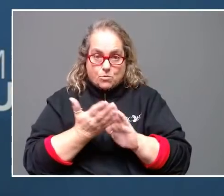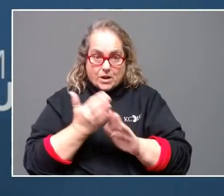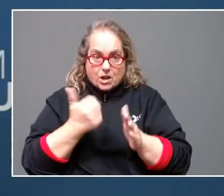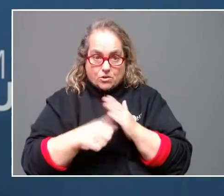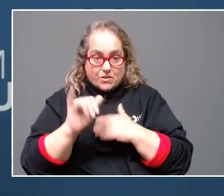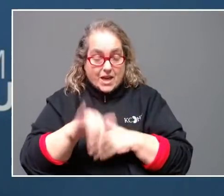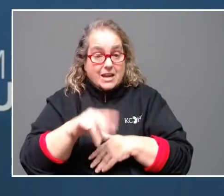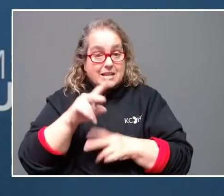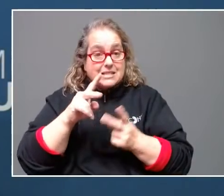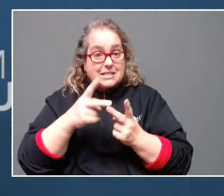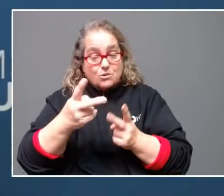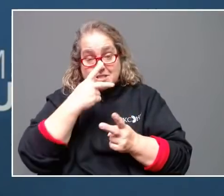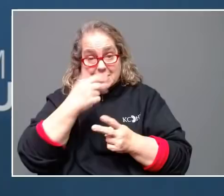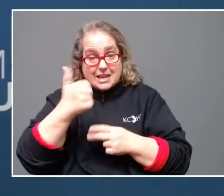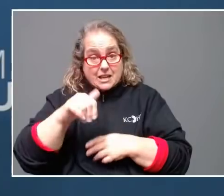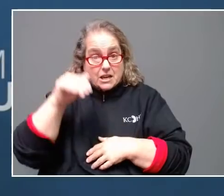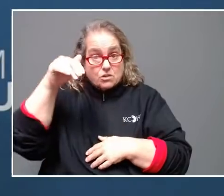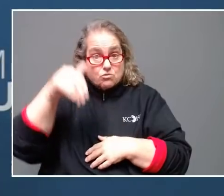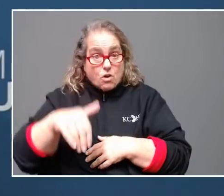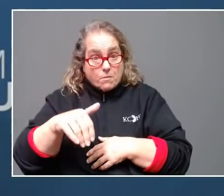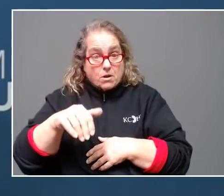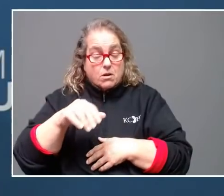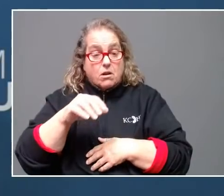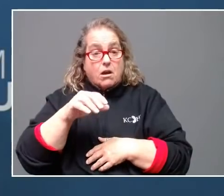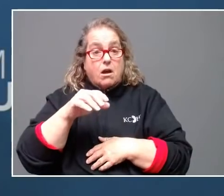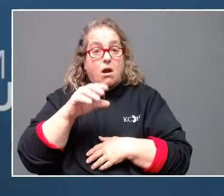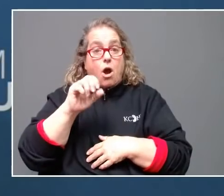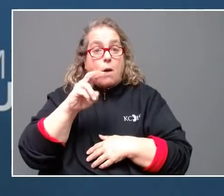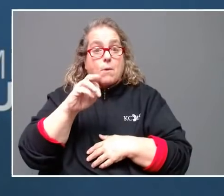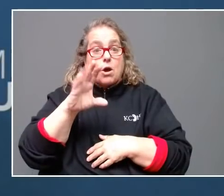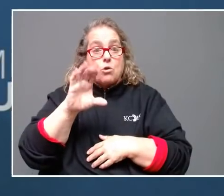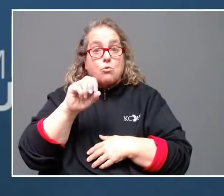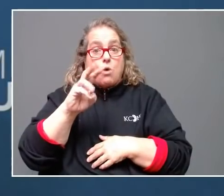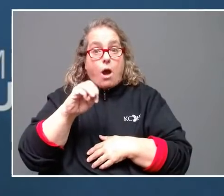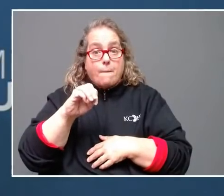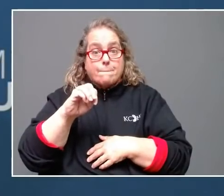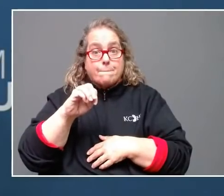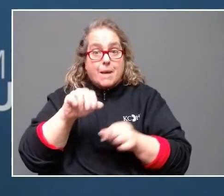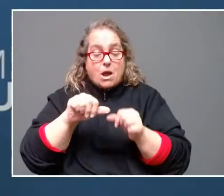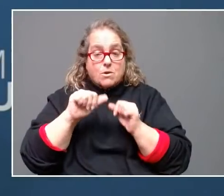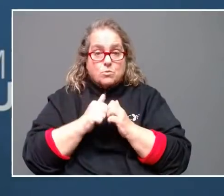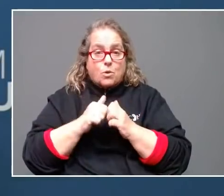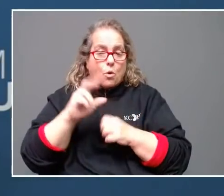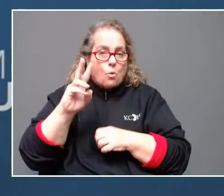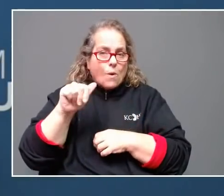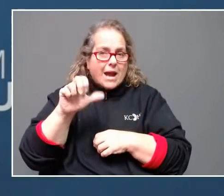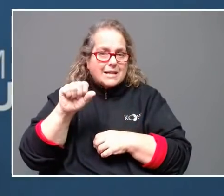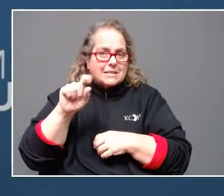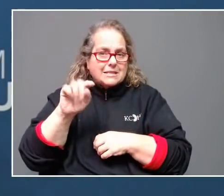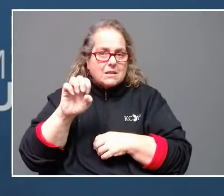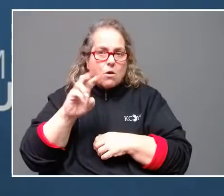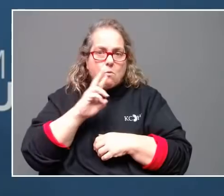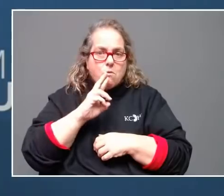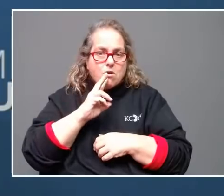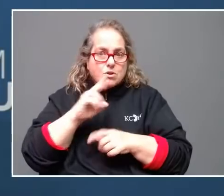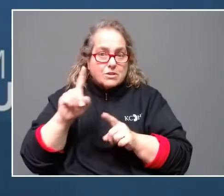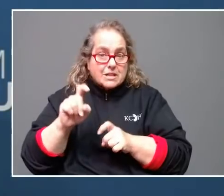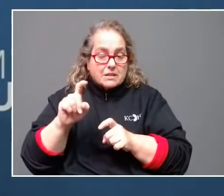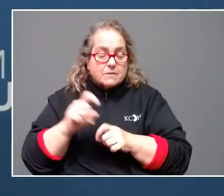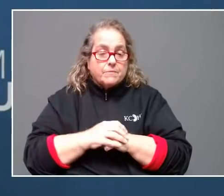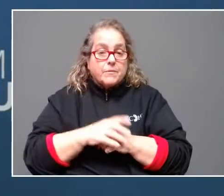in areas that test wastewater for it? Thank you. So the hospitals, it's about